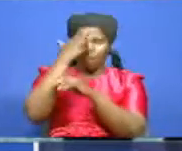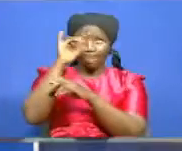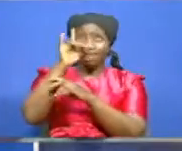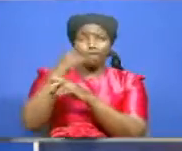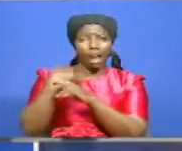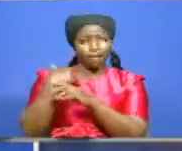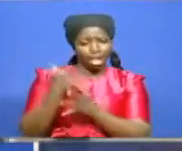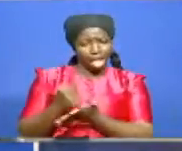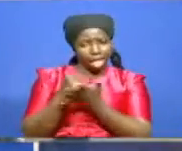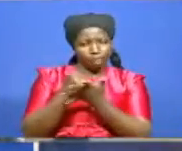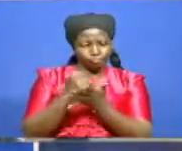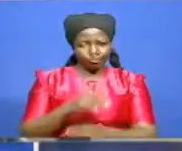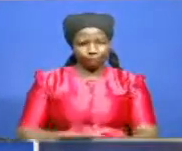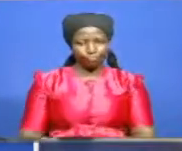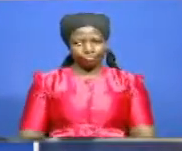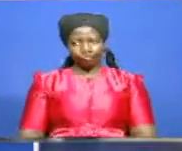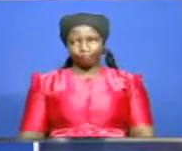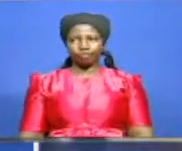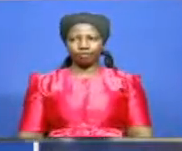me.